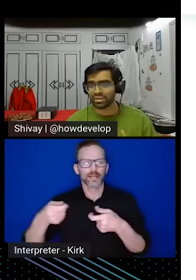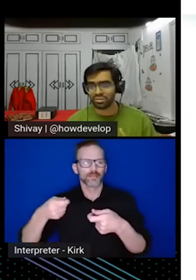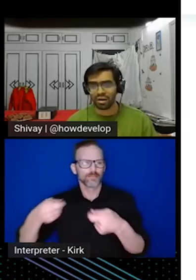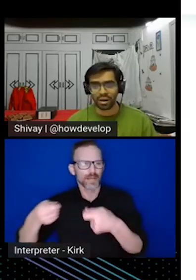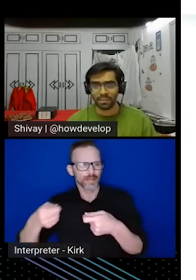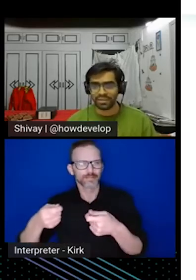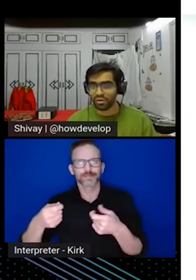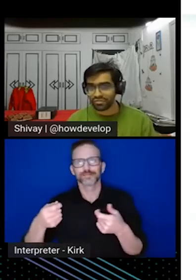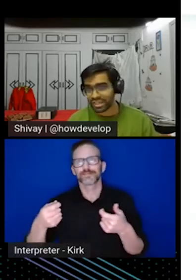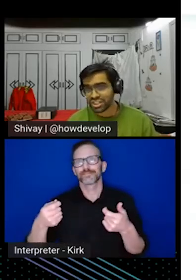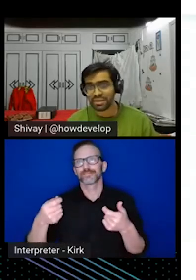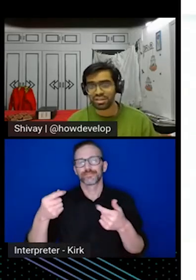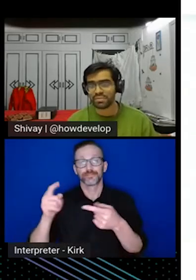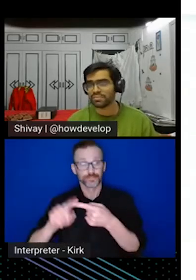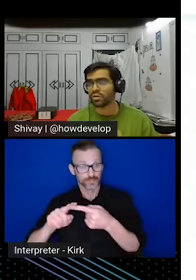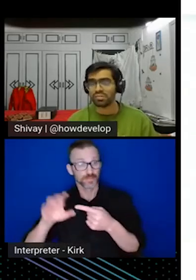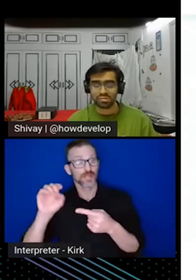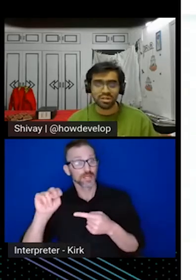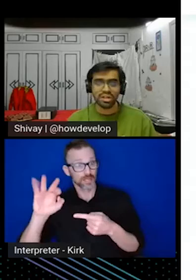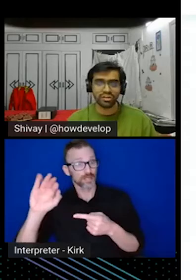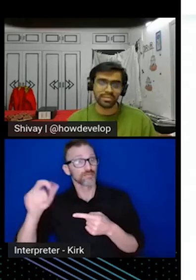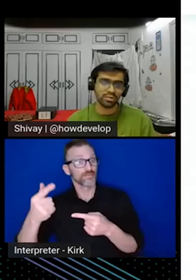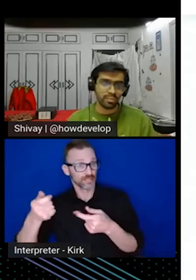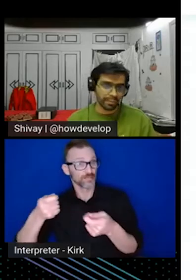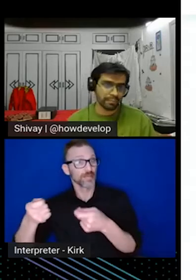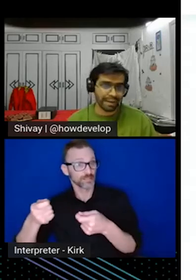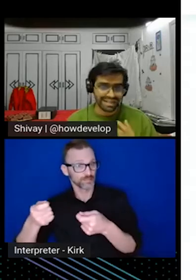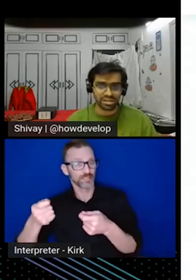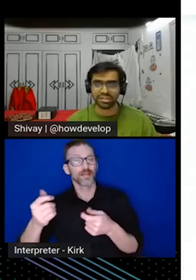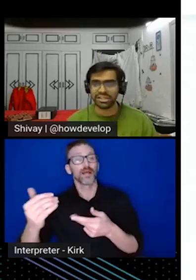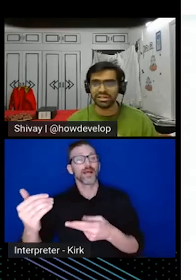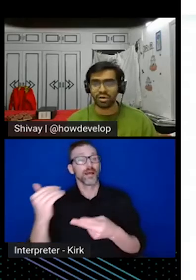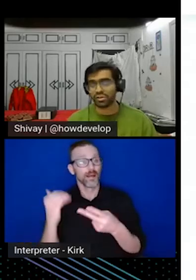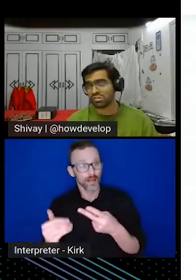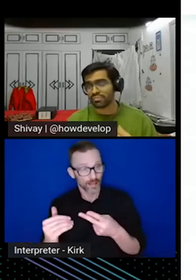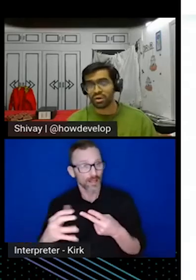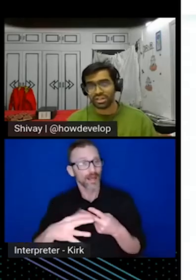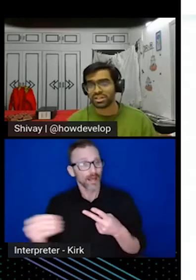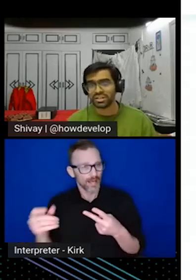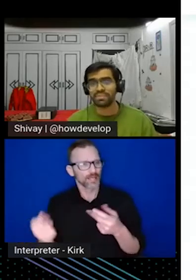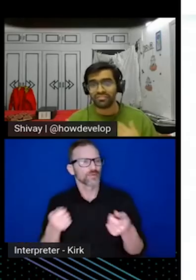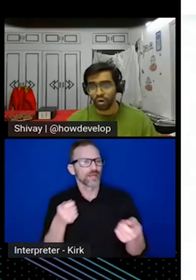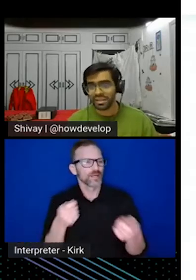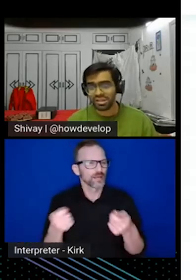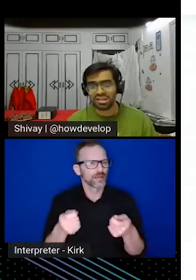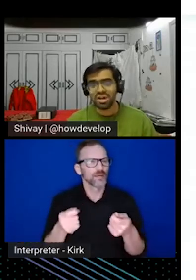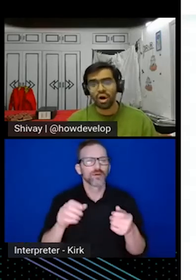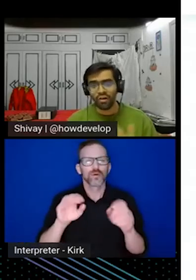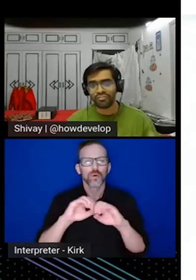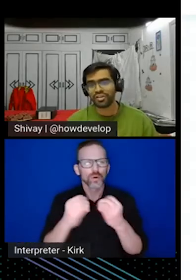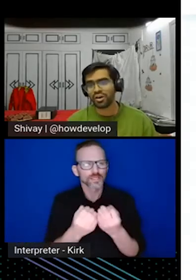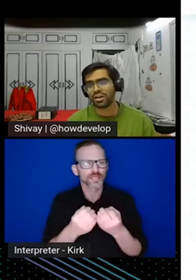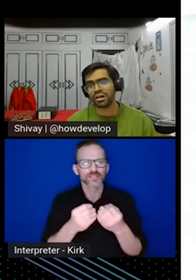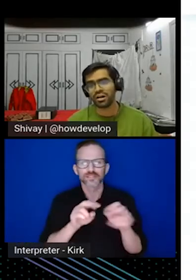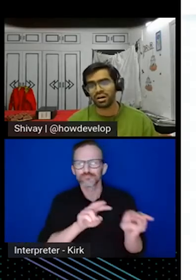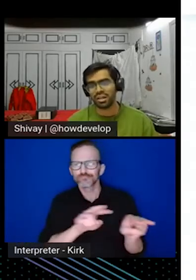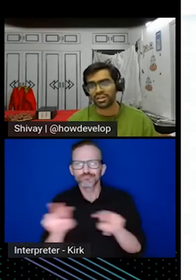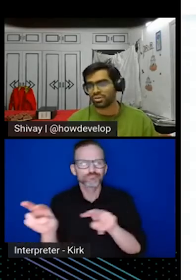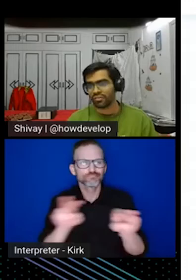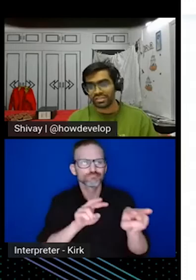only the configuration management, but also you're able to manage or you sort of monitor the performance of